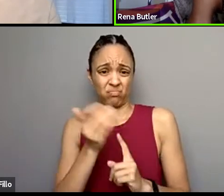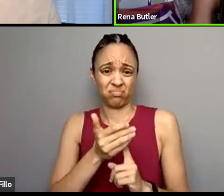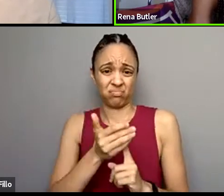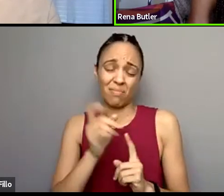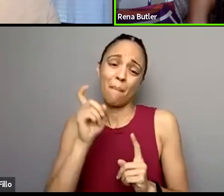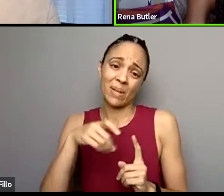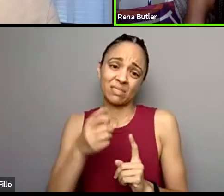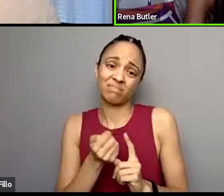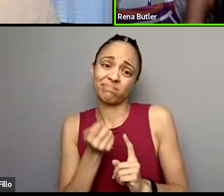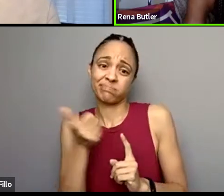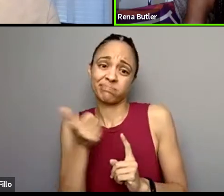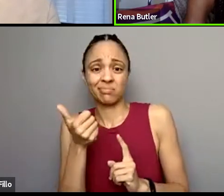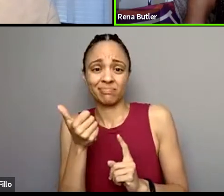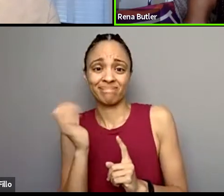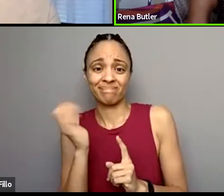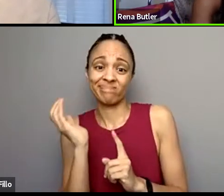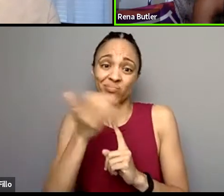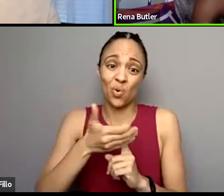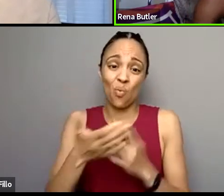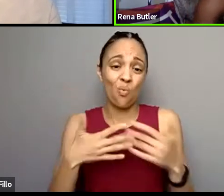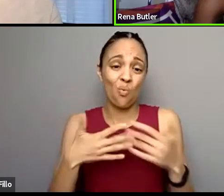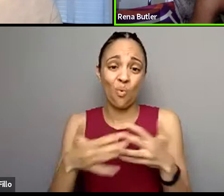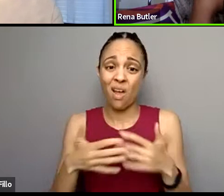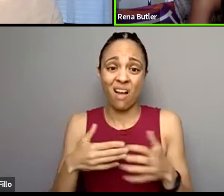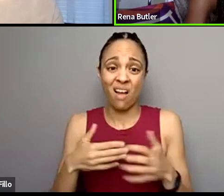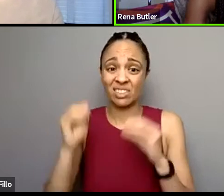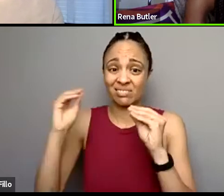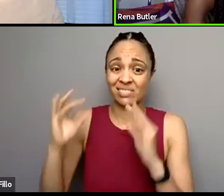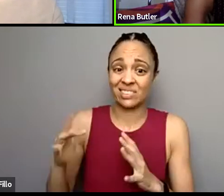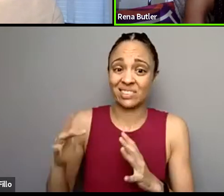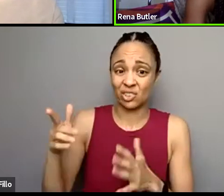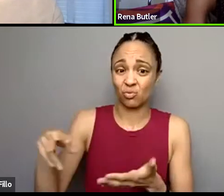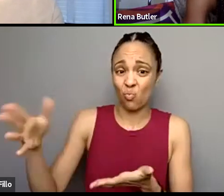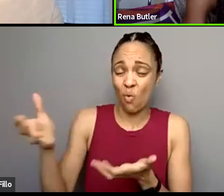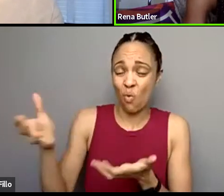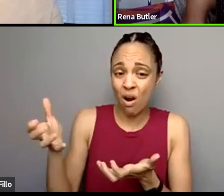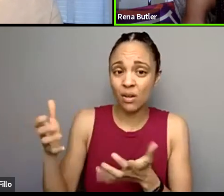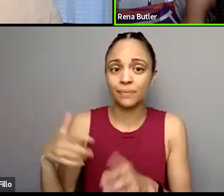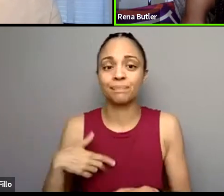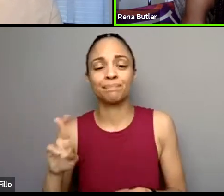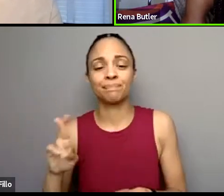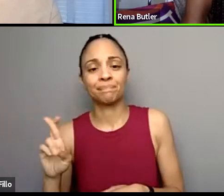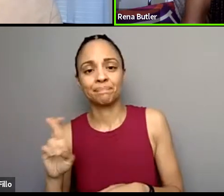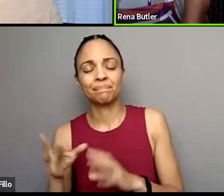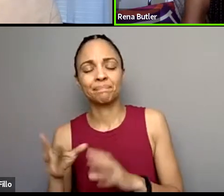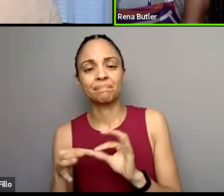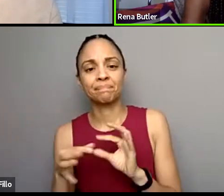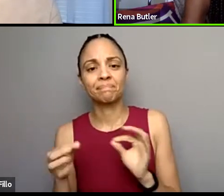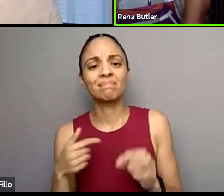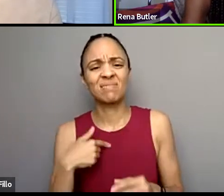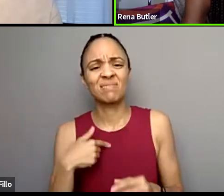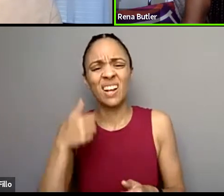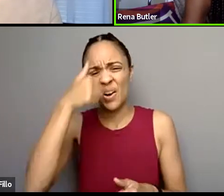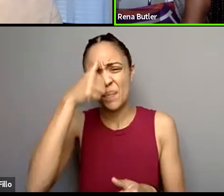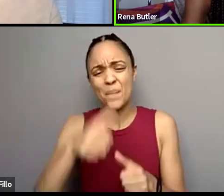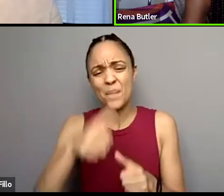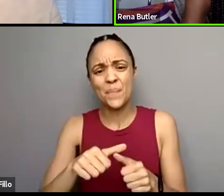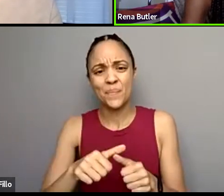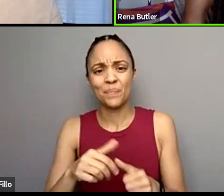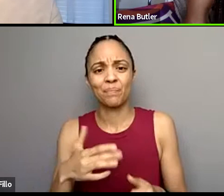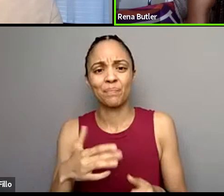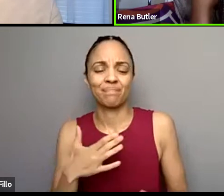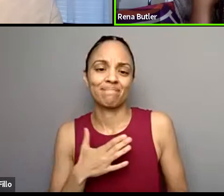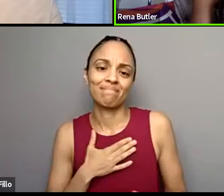lot. Kyle, my Shifu, who is just like forever someone that I watch and learn from because he's